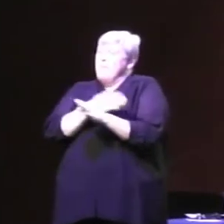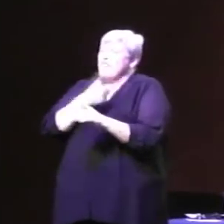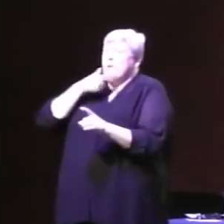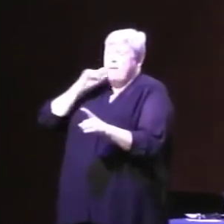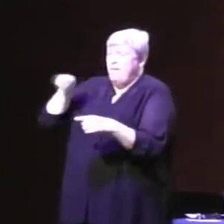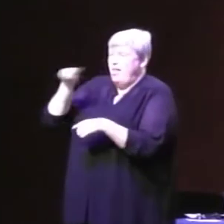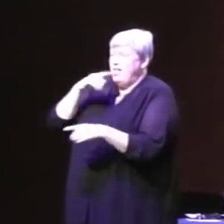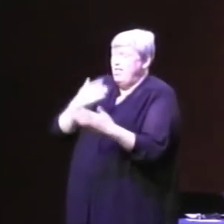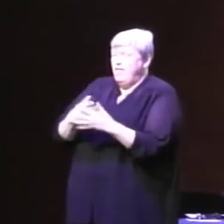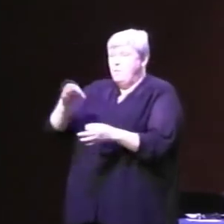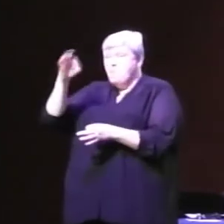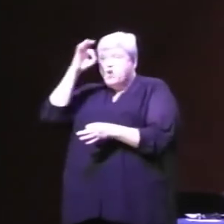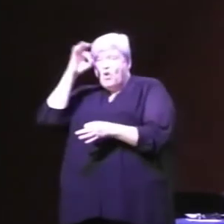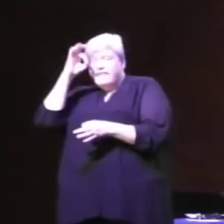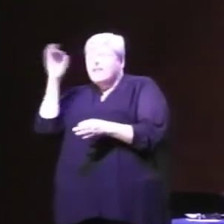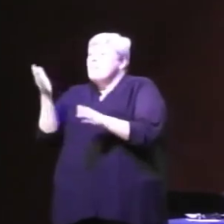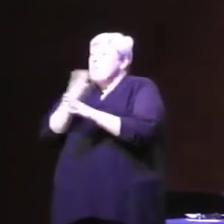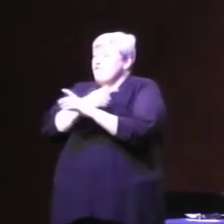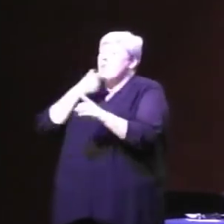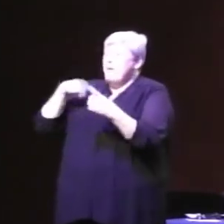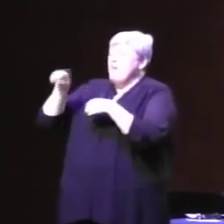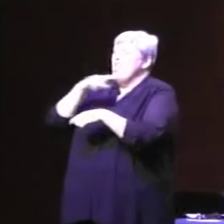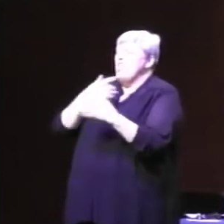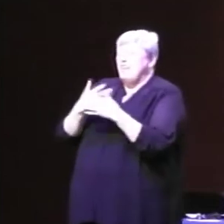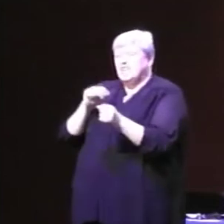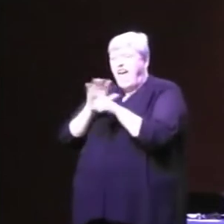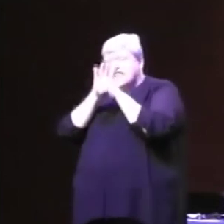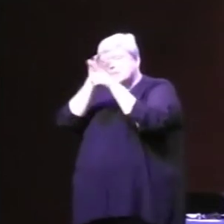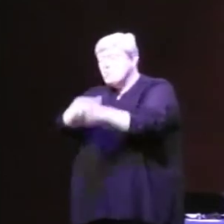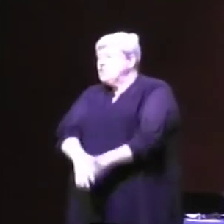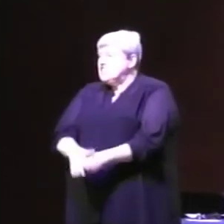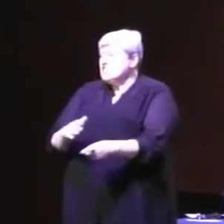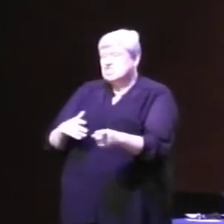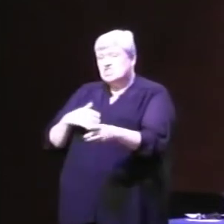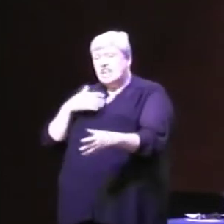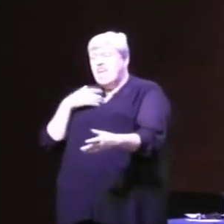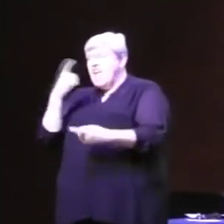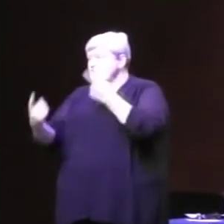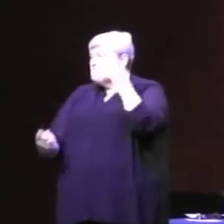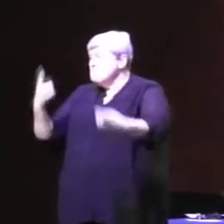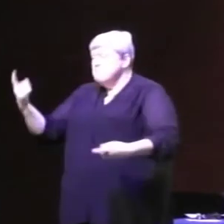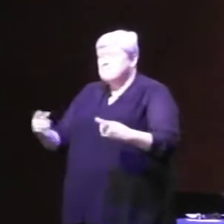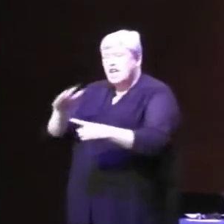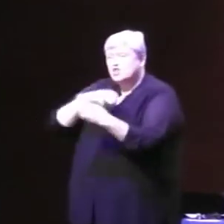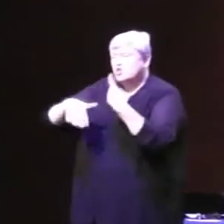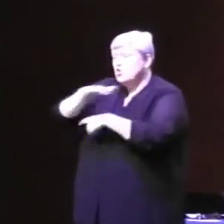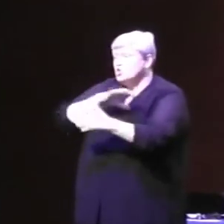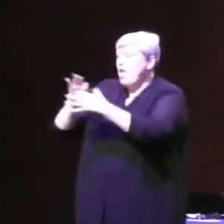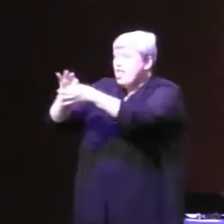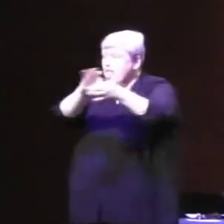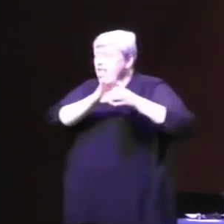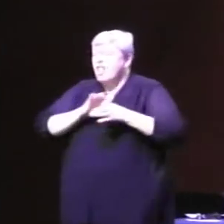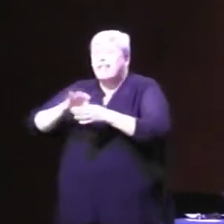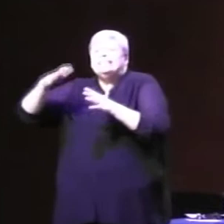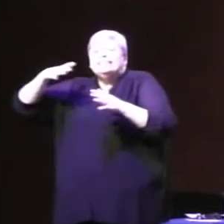about putting pornography before people. It's about exploitation in every aspect of our social relations. We need